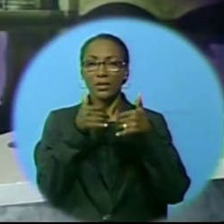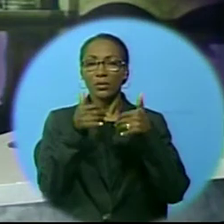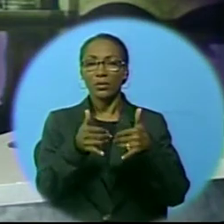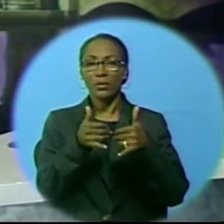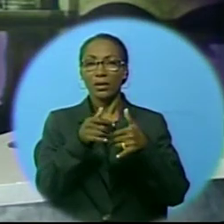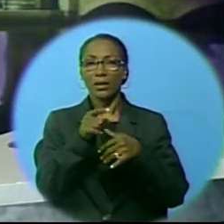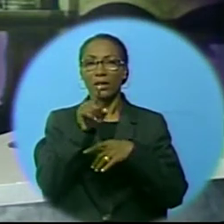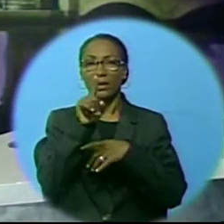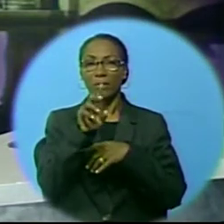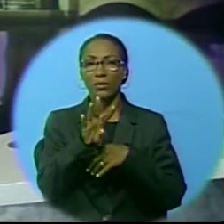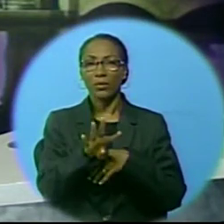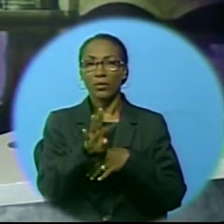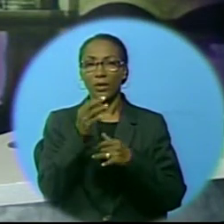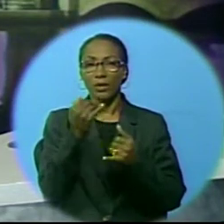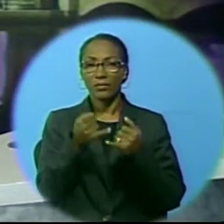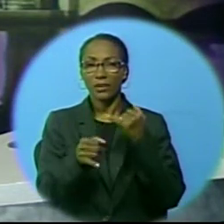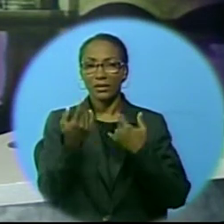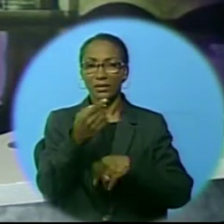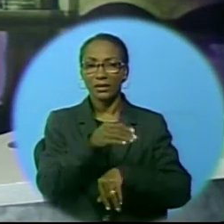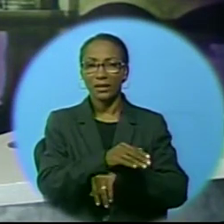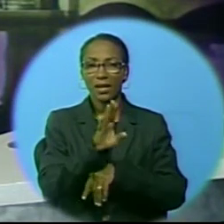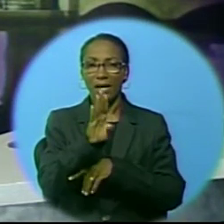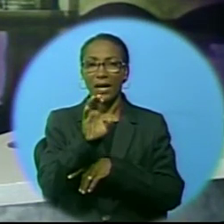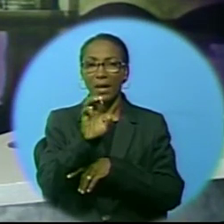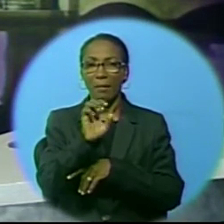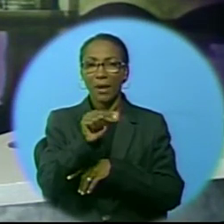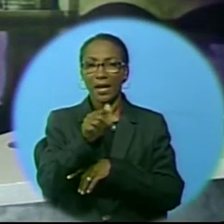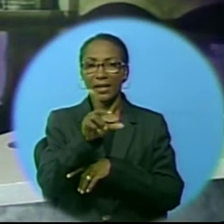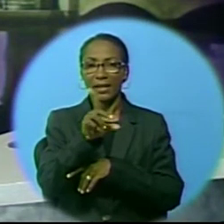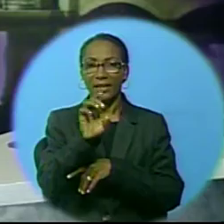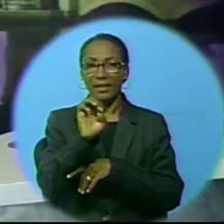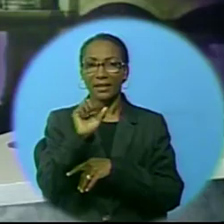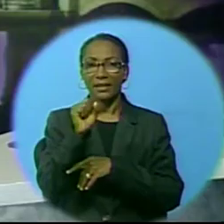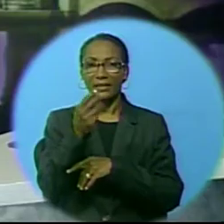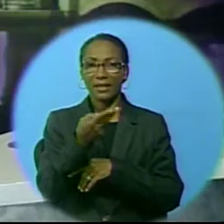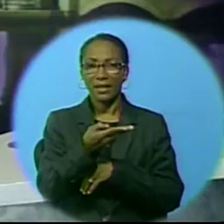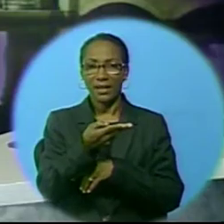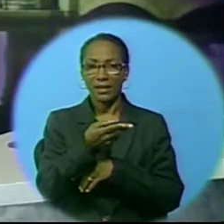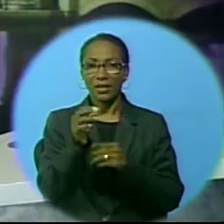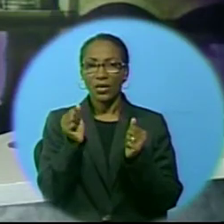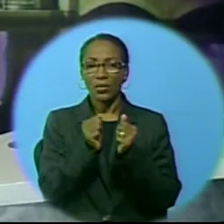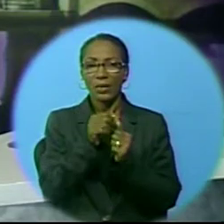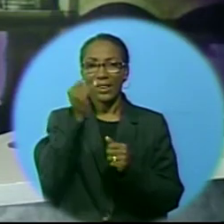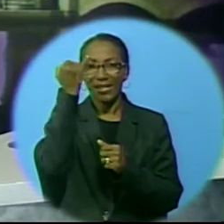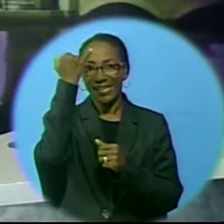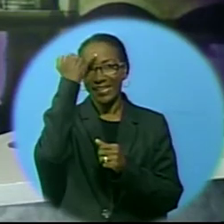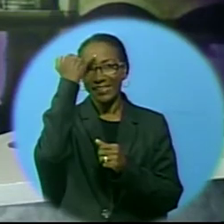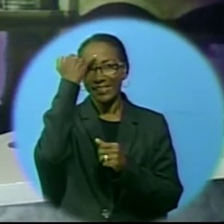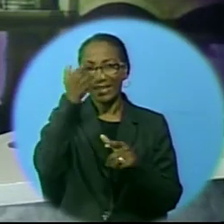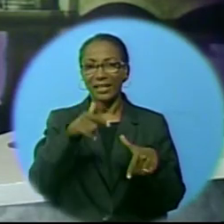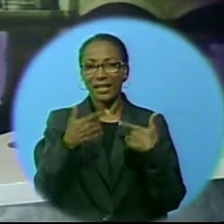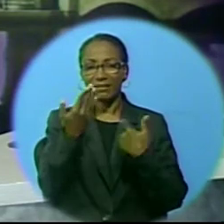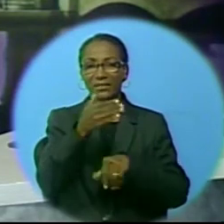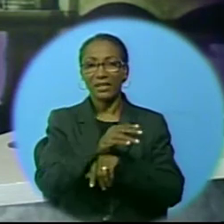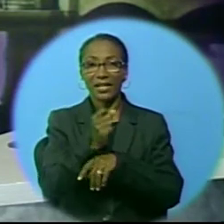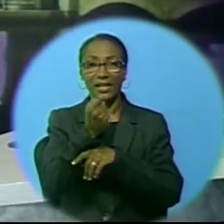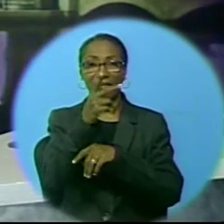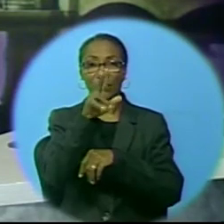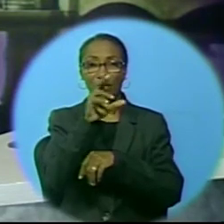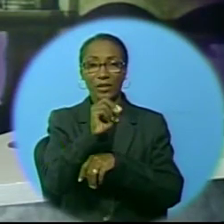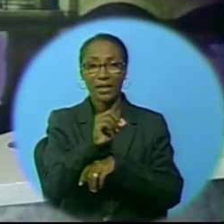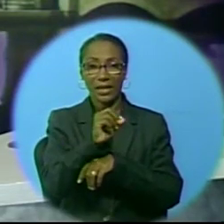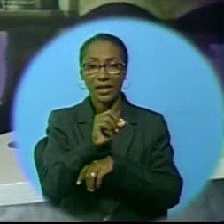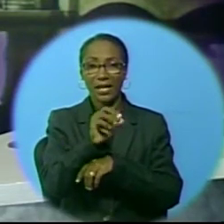Well, the World Cup quarters continue tonight with Bangladesh taking on the unbeaten defending champs India. Live tonight at 11:30